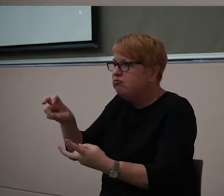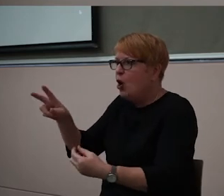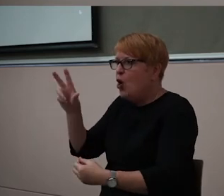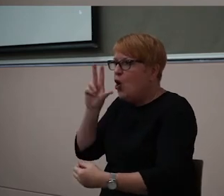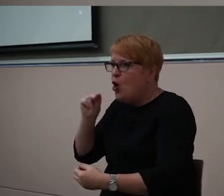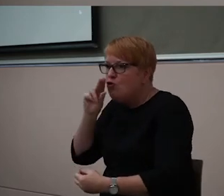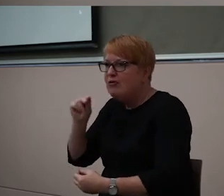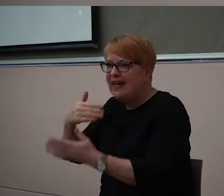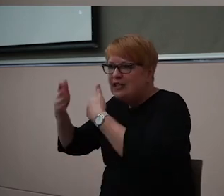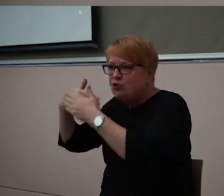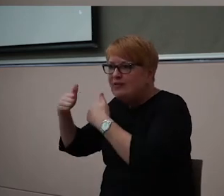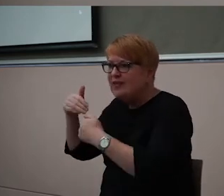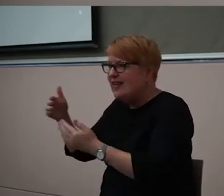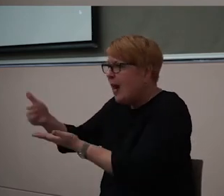elders,